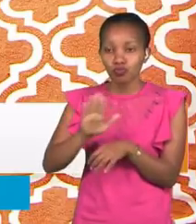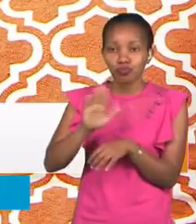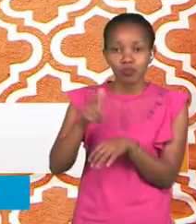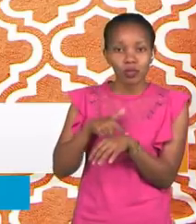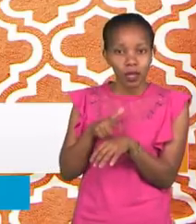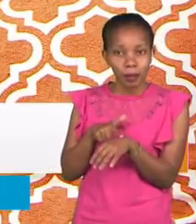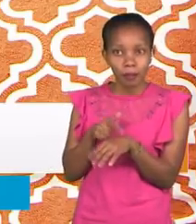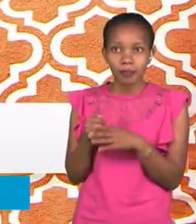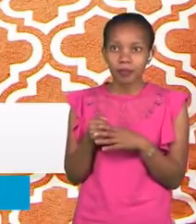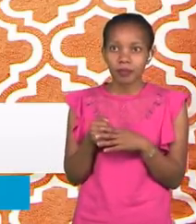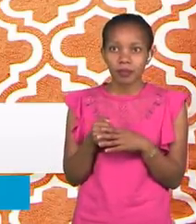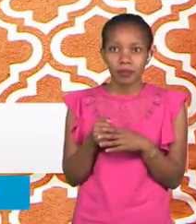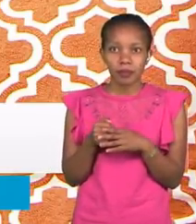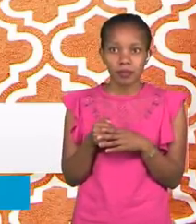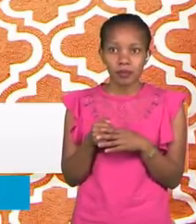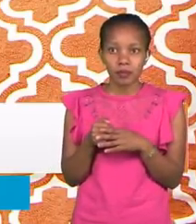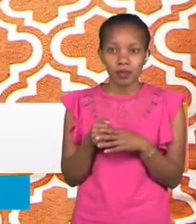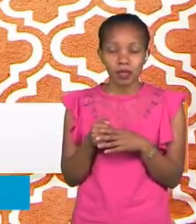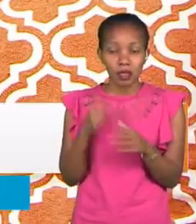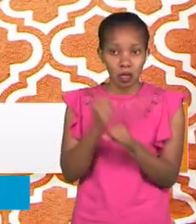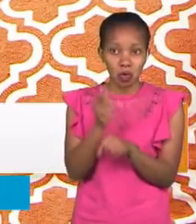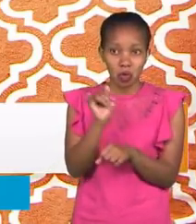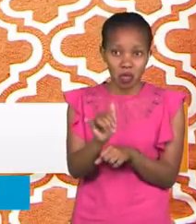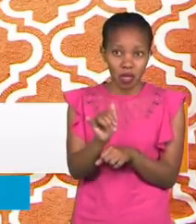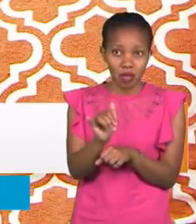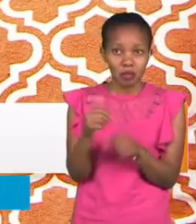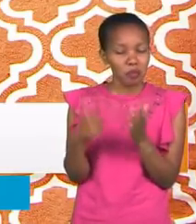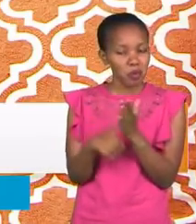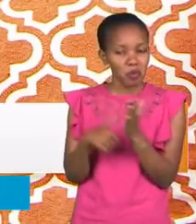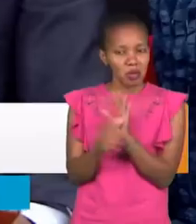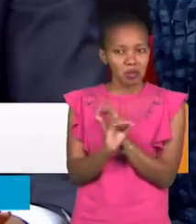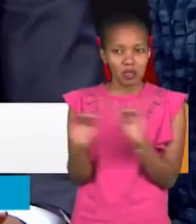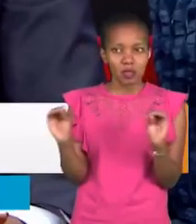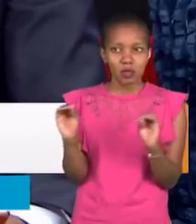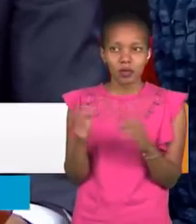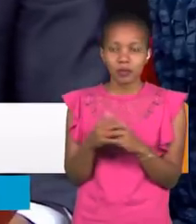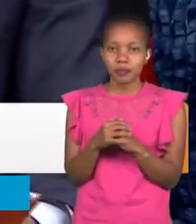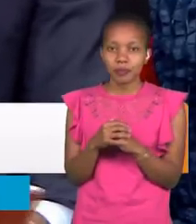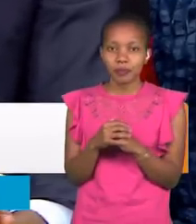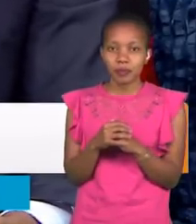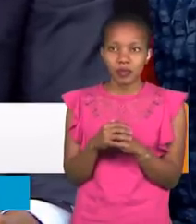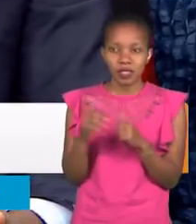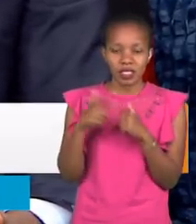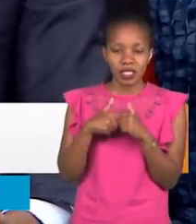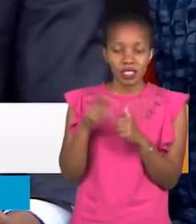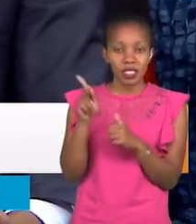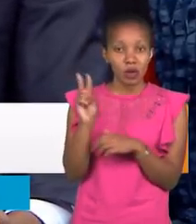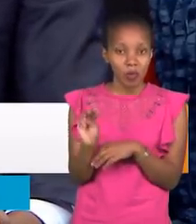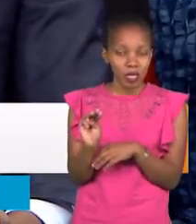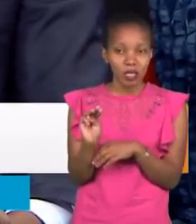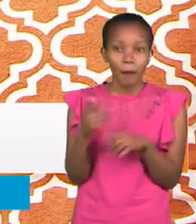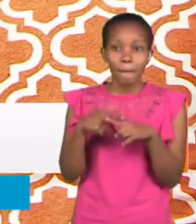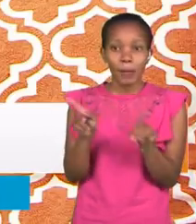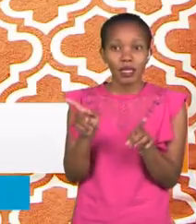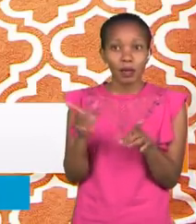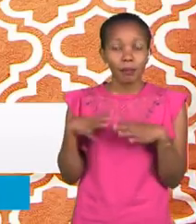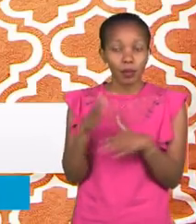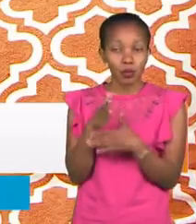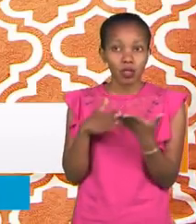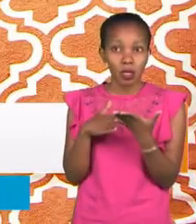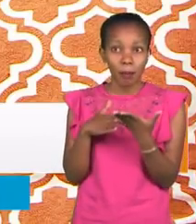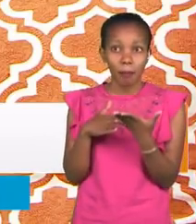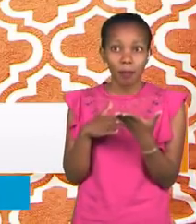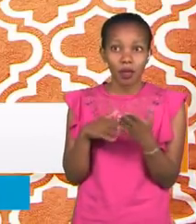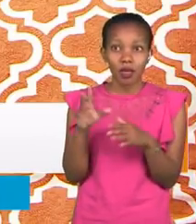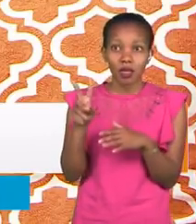timings and they do that. Oh, and six, we let them, 6 kilometers. Yeah, and six okay. kilometers. Okay. But some people actually, under okay. about